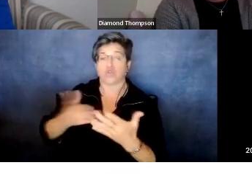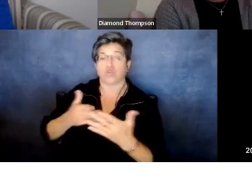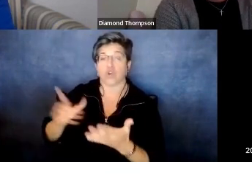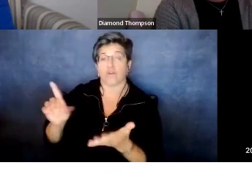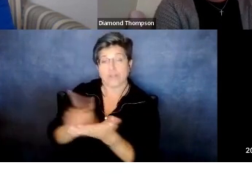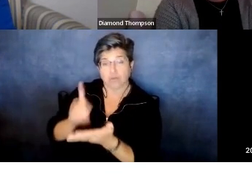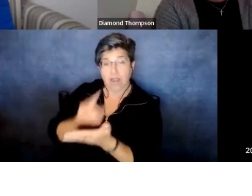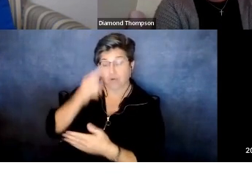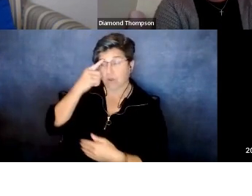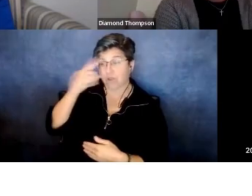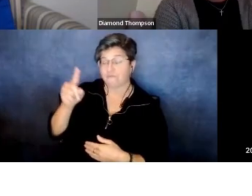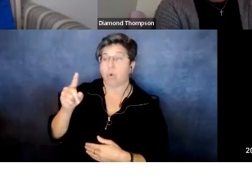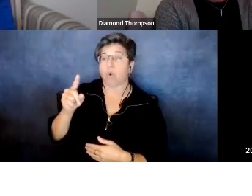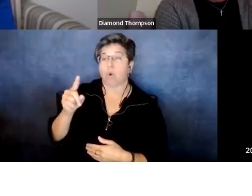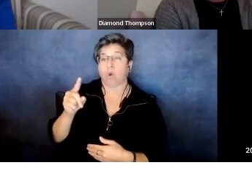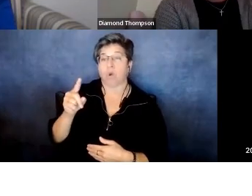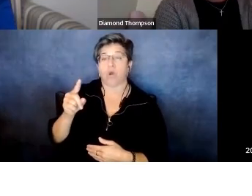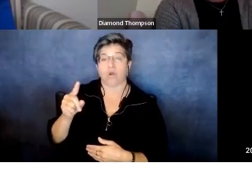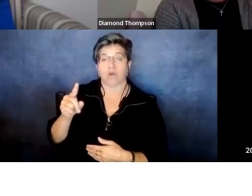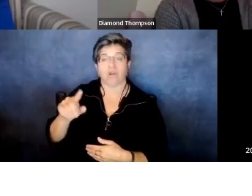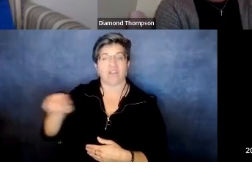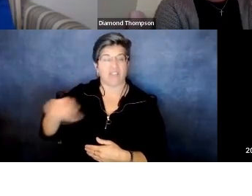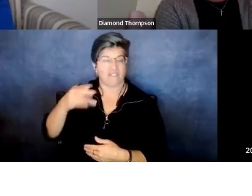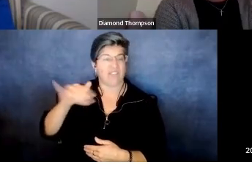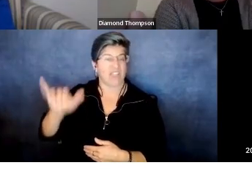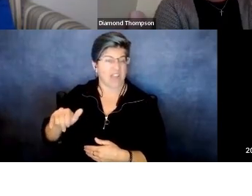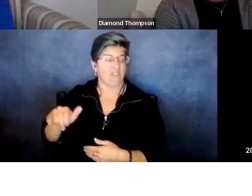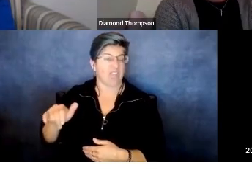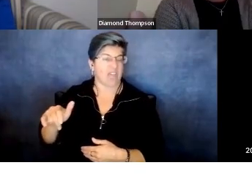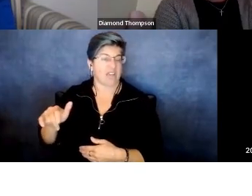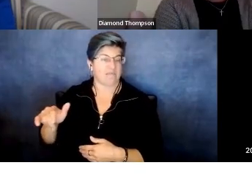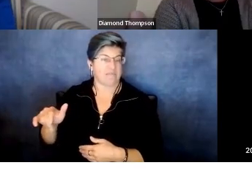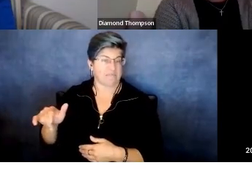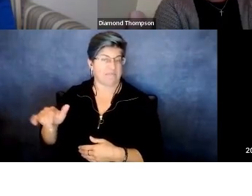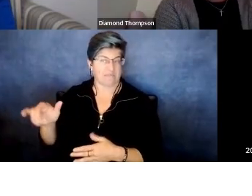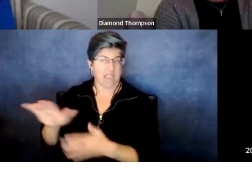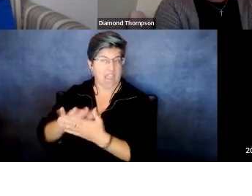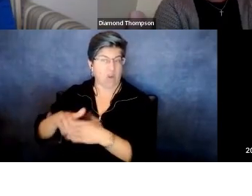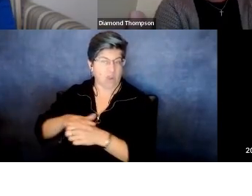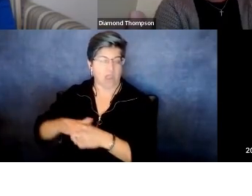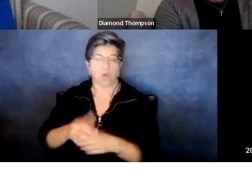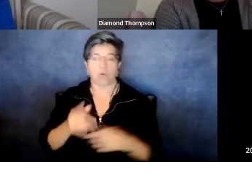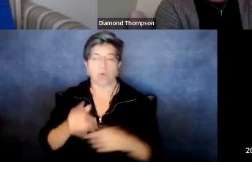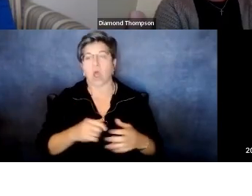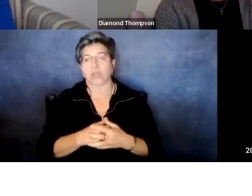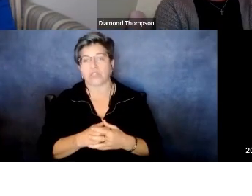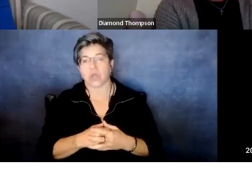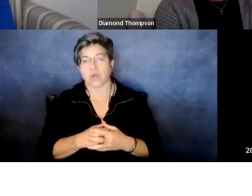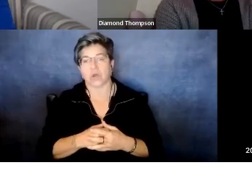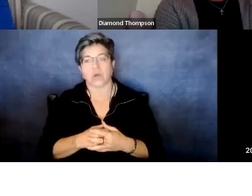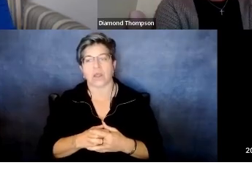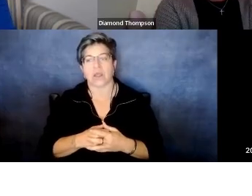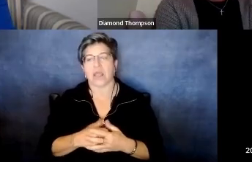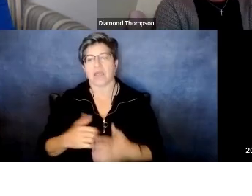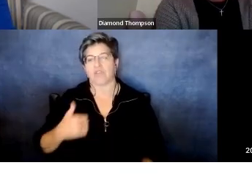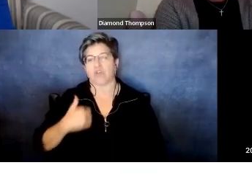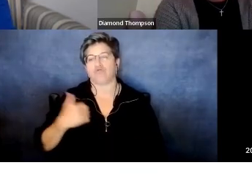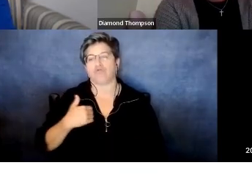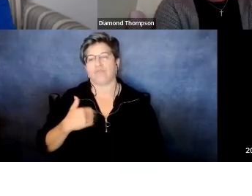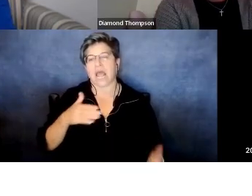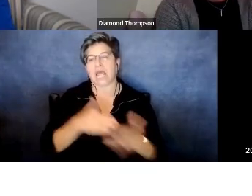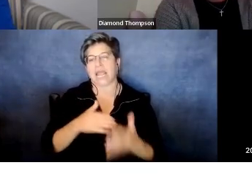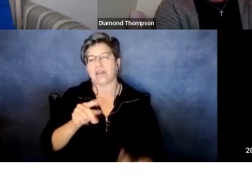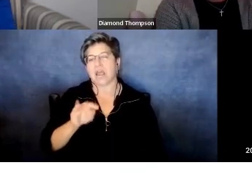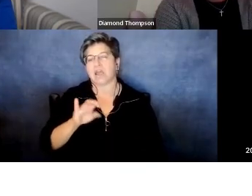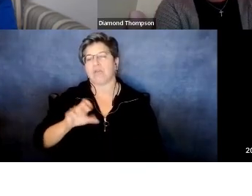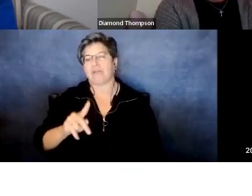directory for Philadelphia area. We also convene the Juvenile Anti-Trafficking